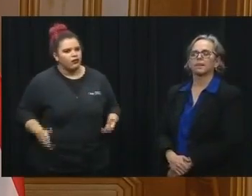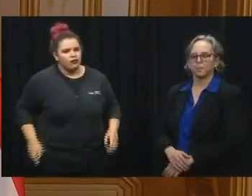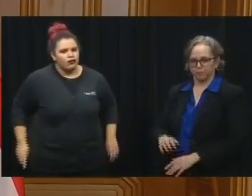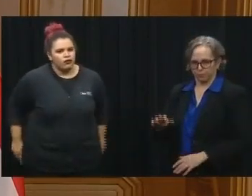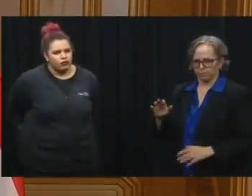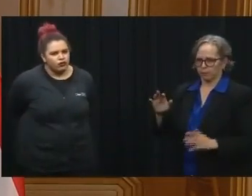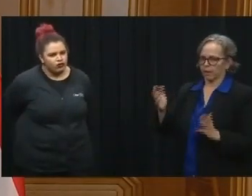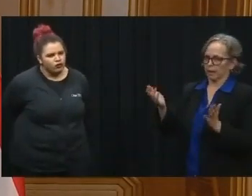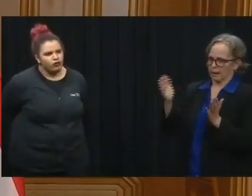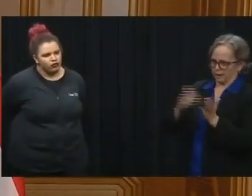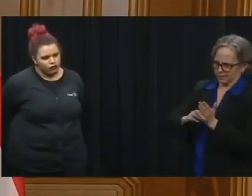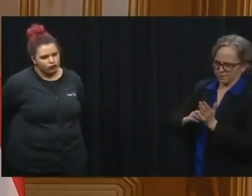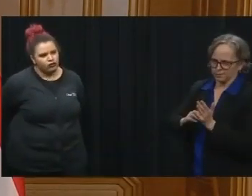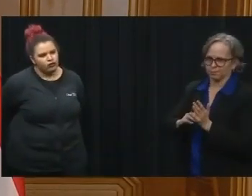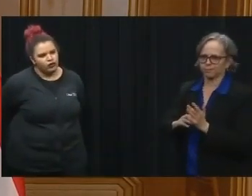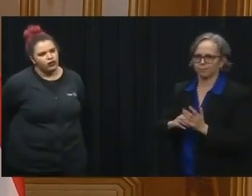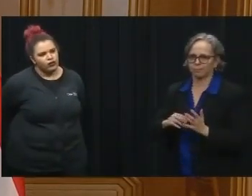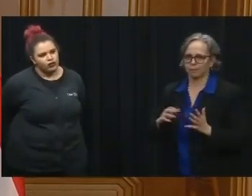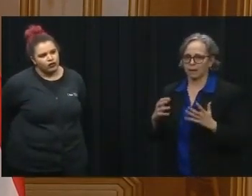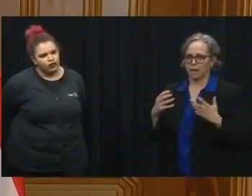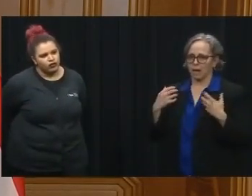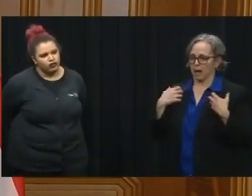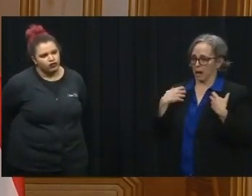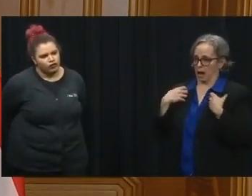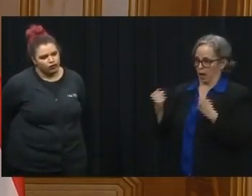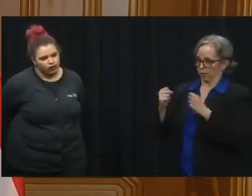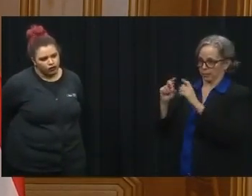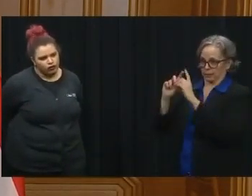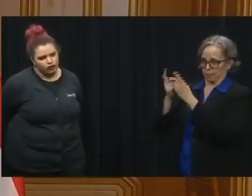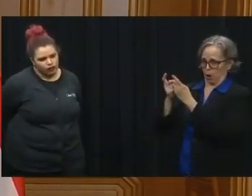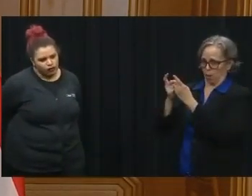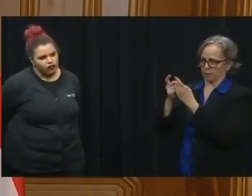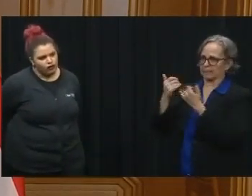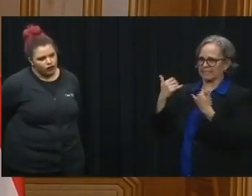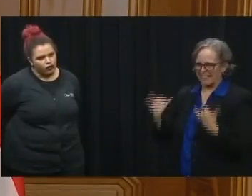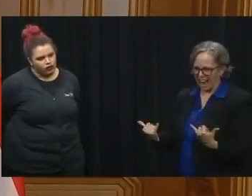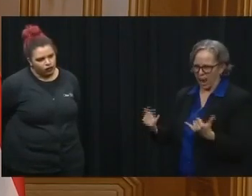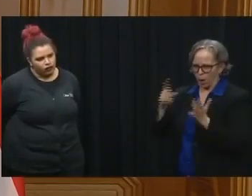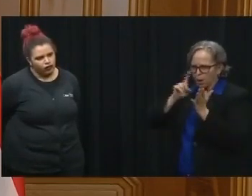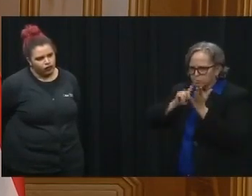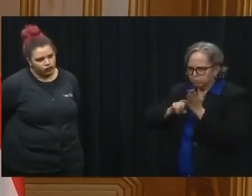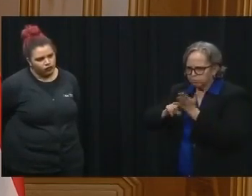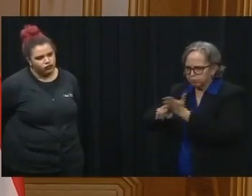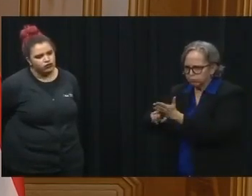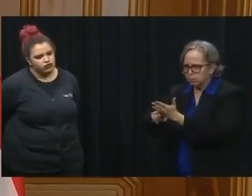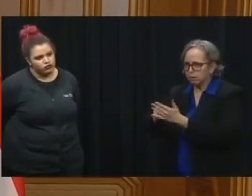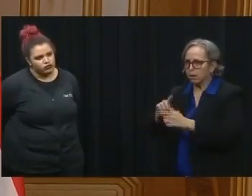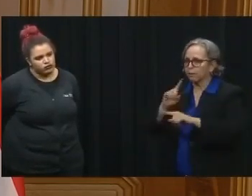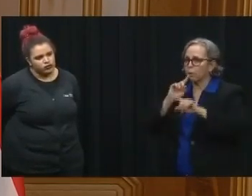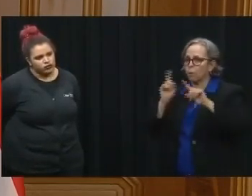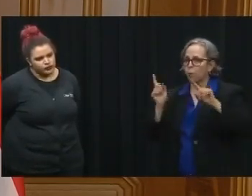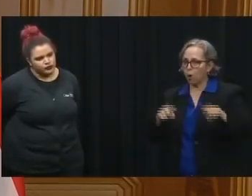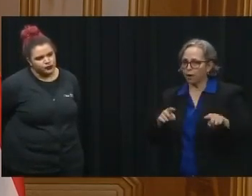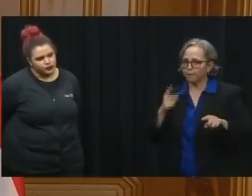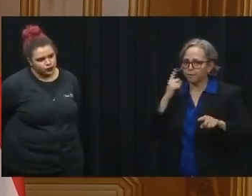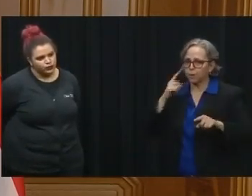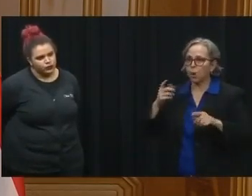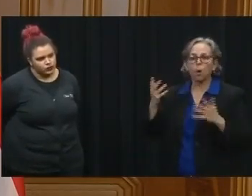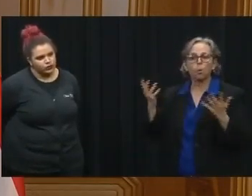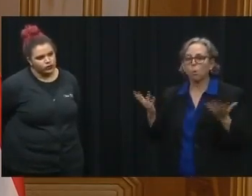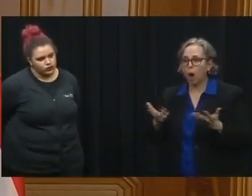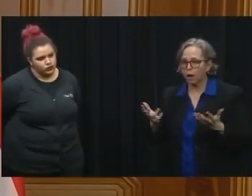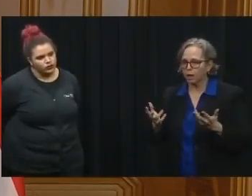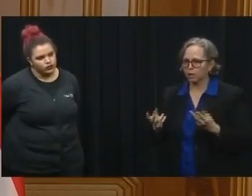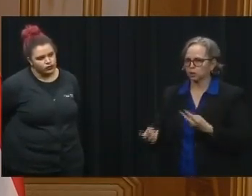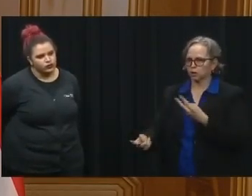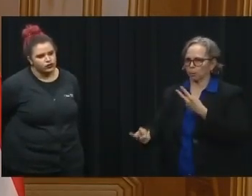initial order was that we need to preserve the personal protection equipment and other things. So